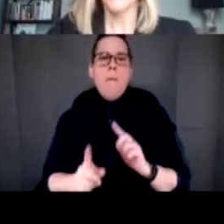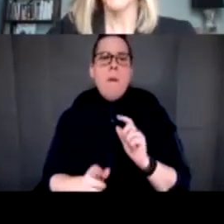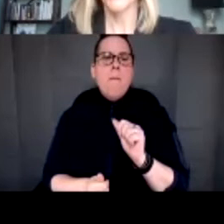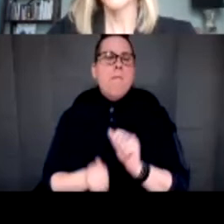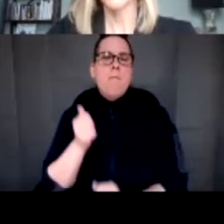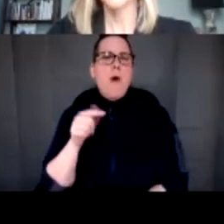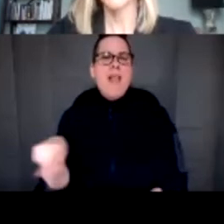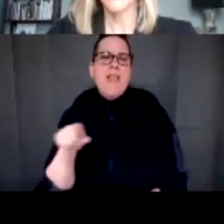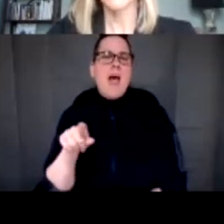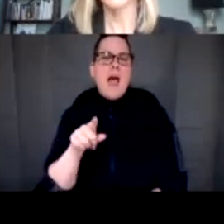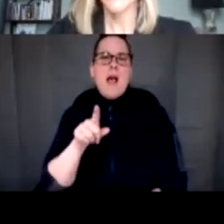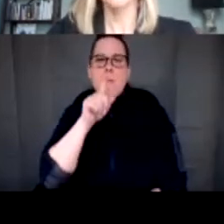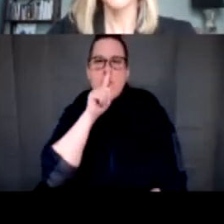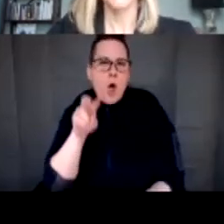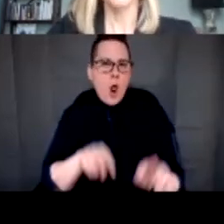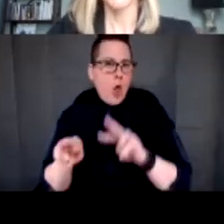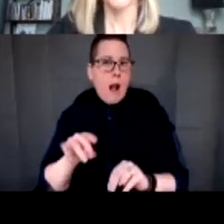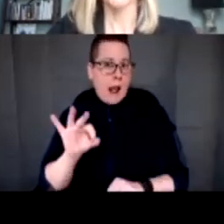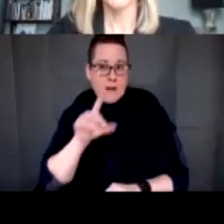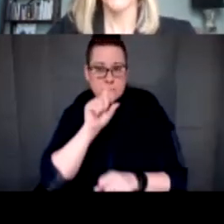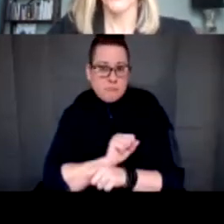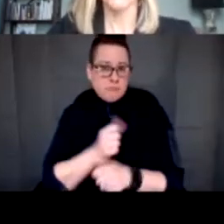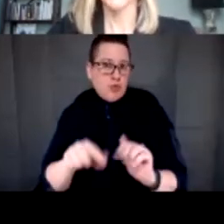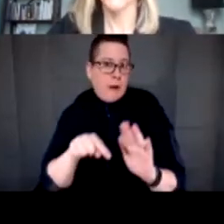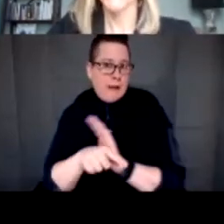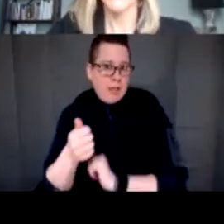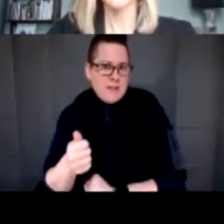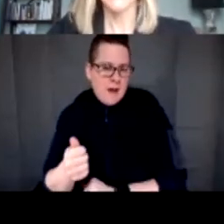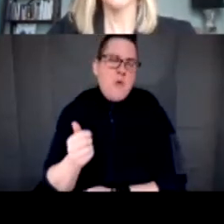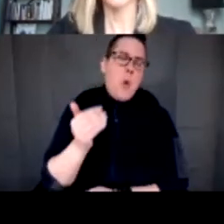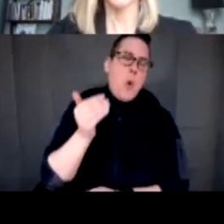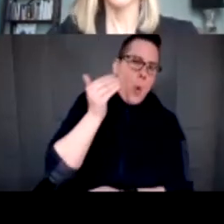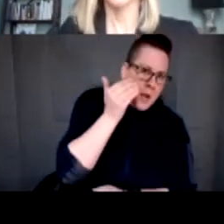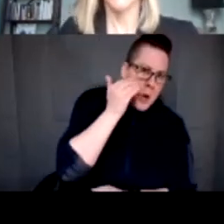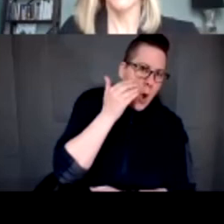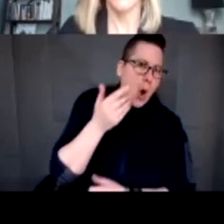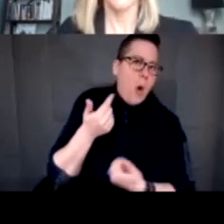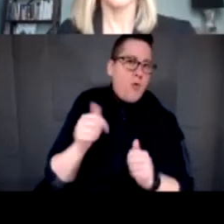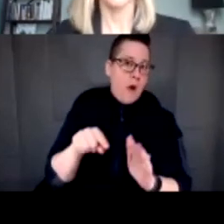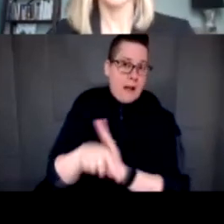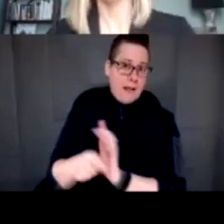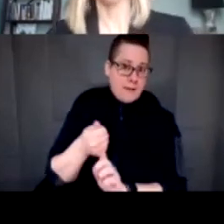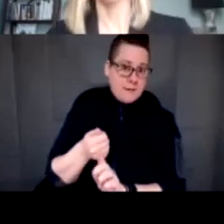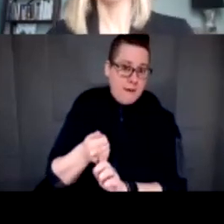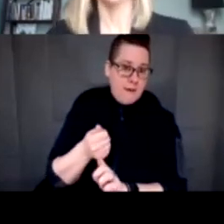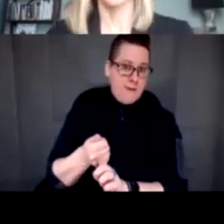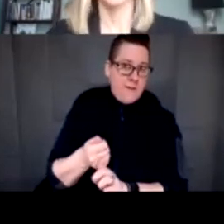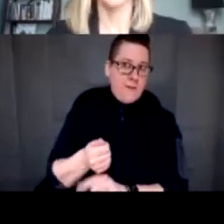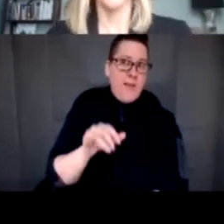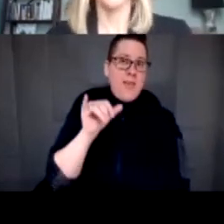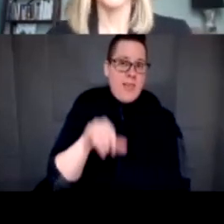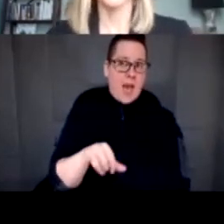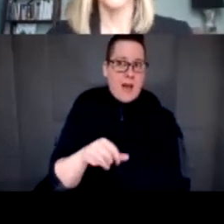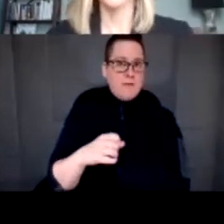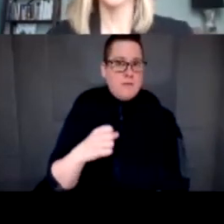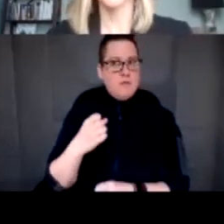to evaluate suicide attempt, which of course we know that suicide attempt is then a very